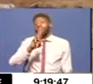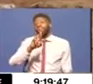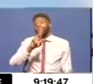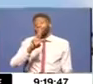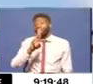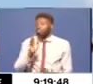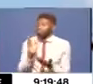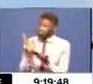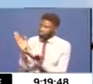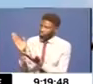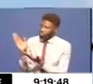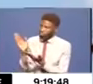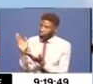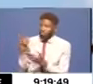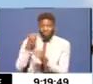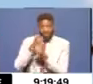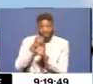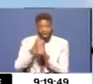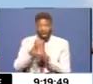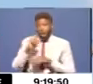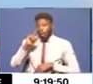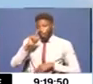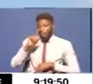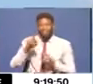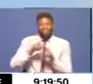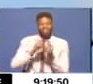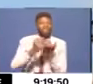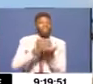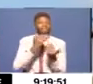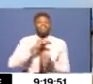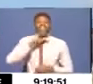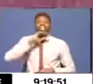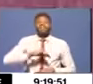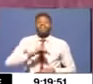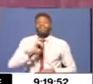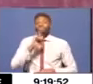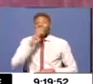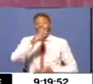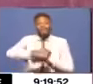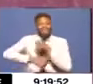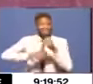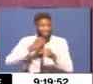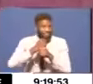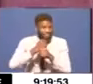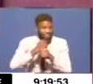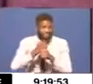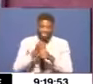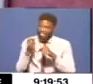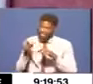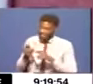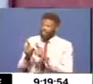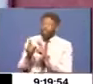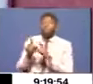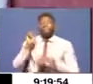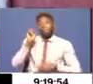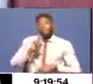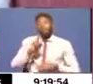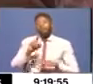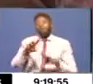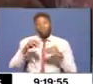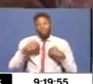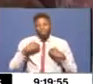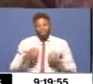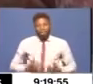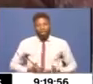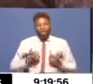domestic chores and caring for his one-year-old son. Boniface has had to be accustomed to this new way of life after his wife